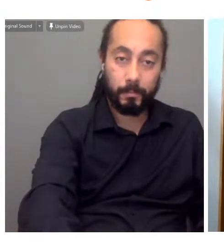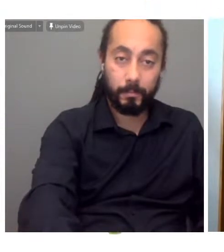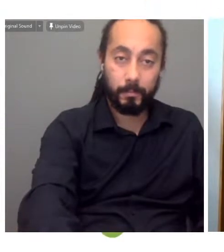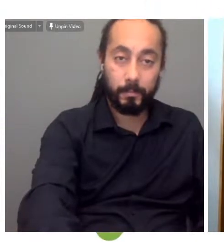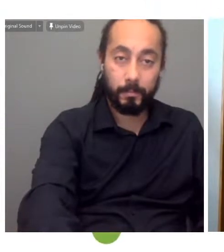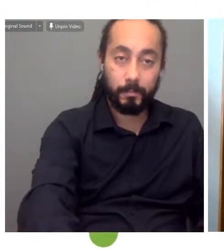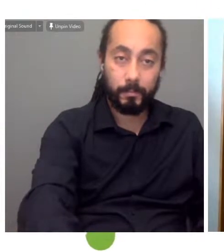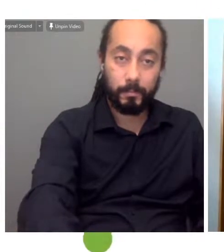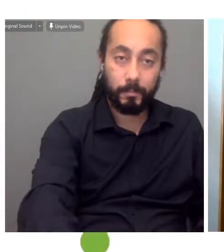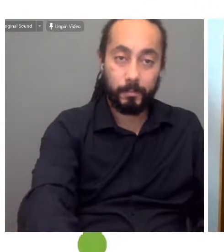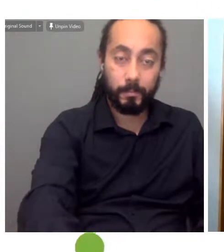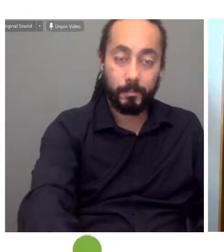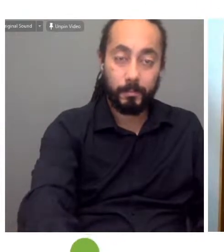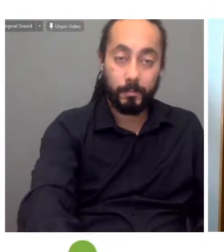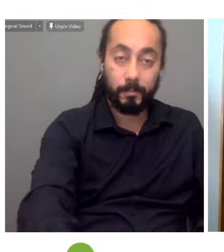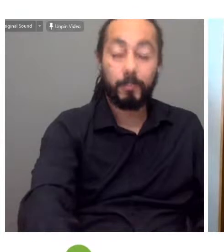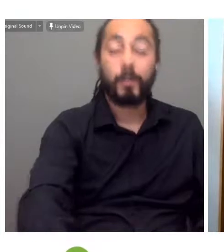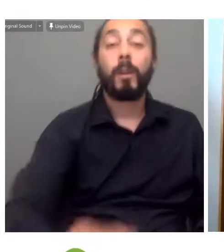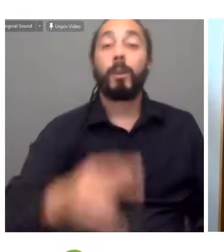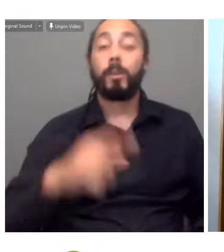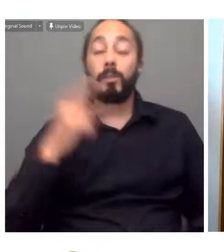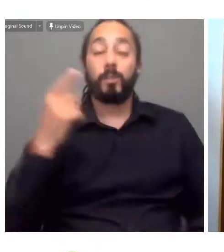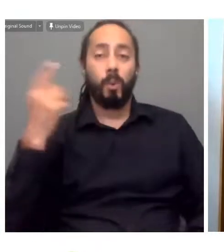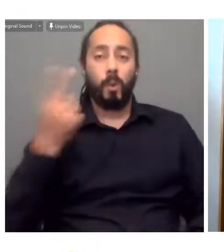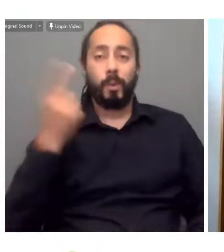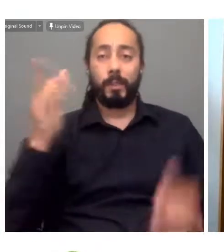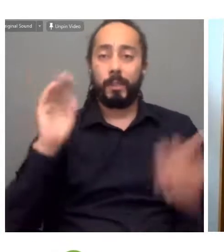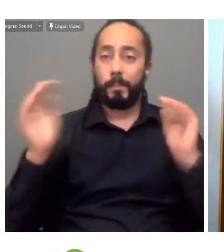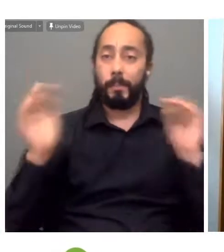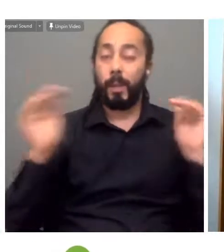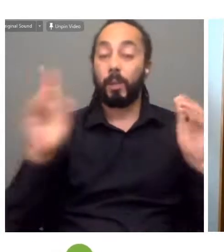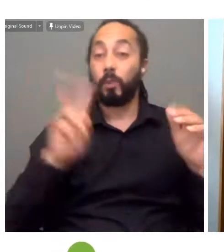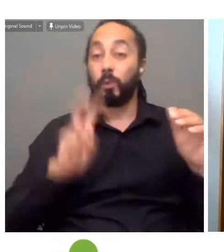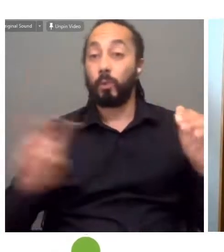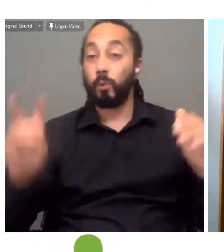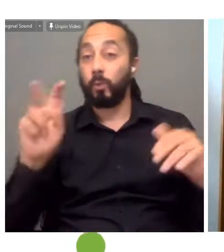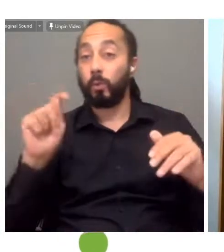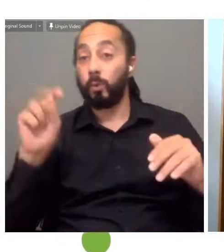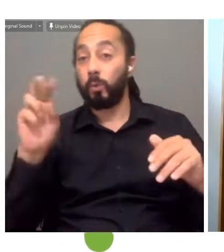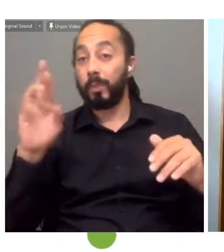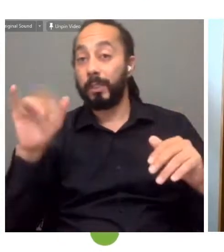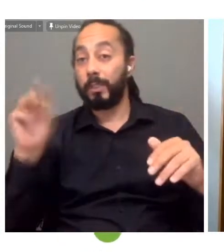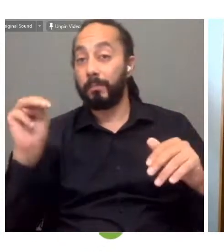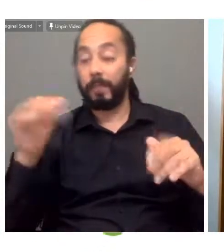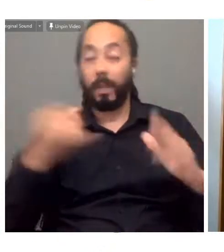the recovery and how other sectors do, like tourism, for example. So